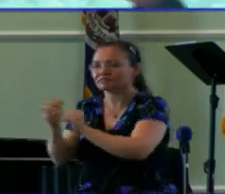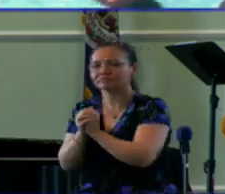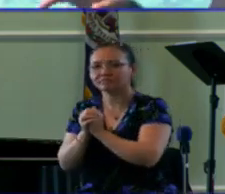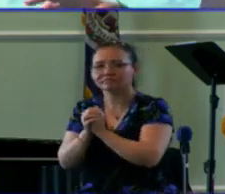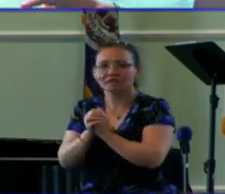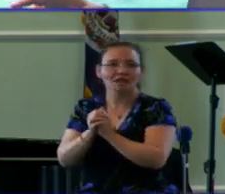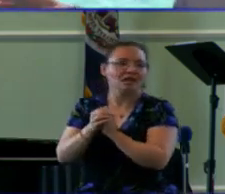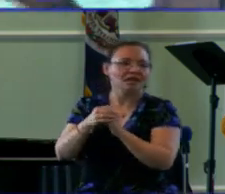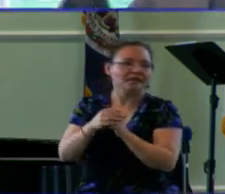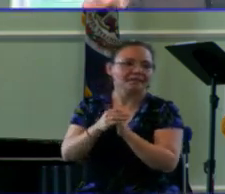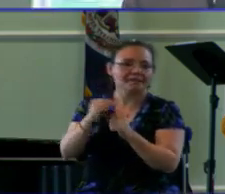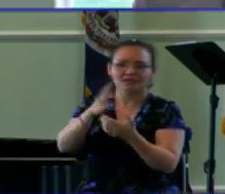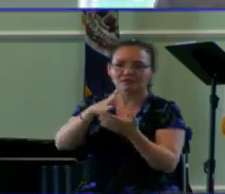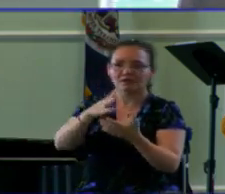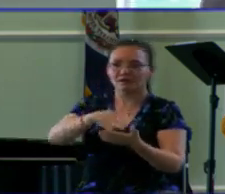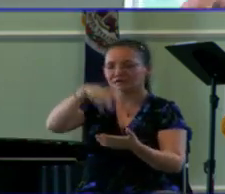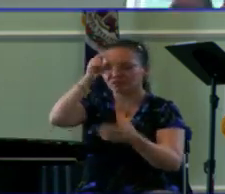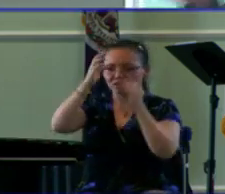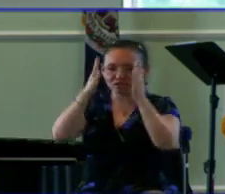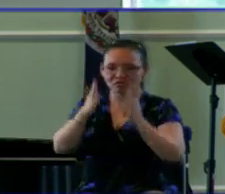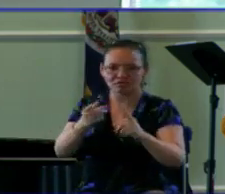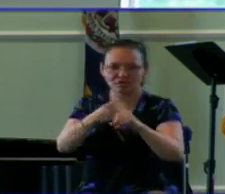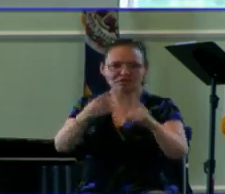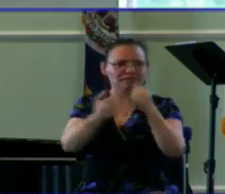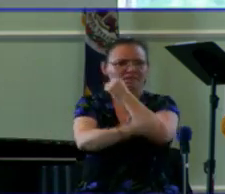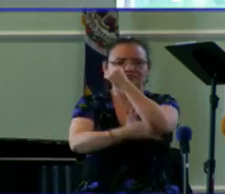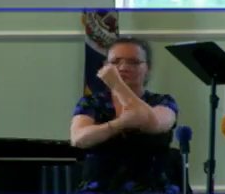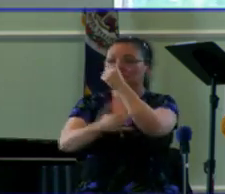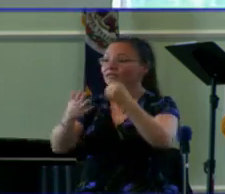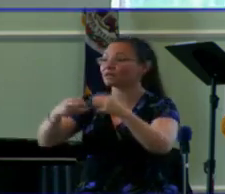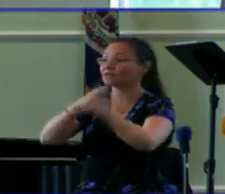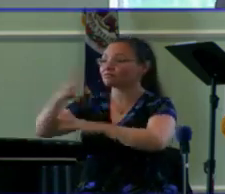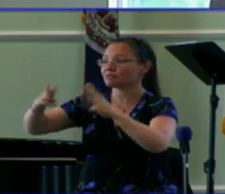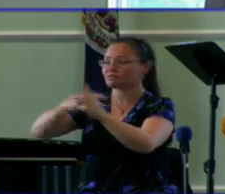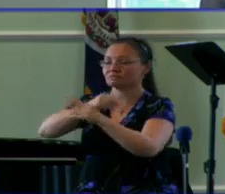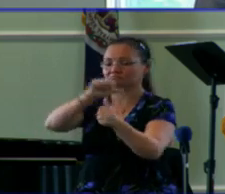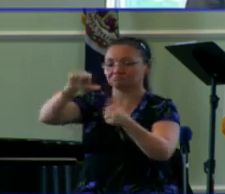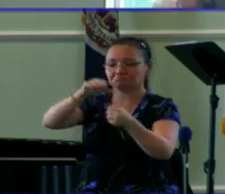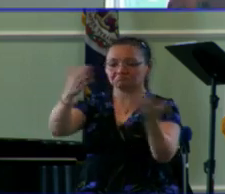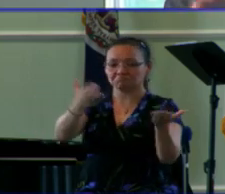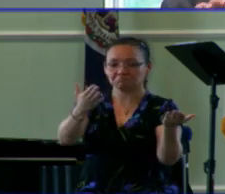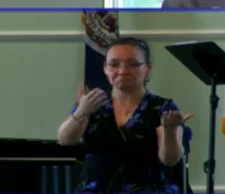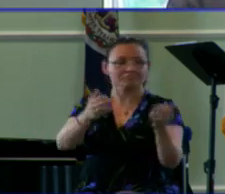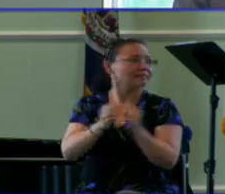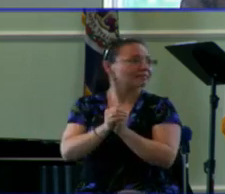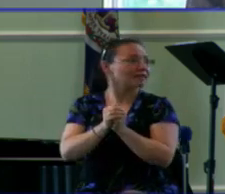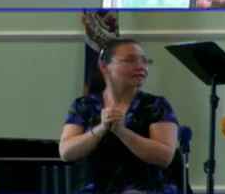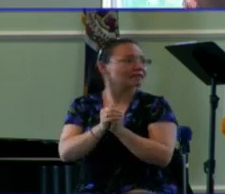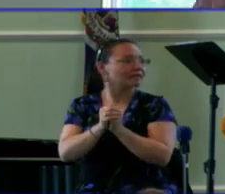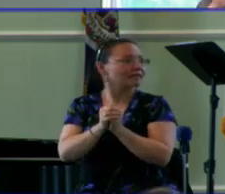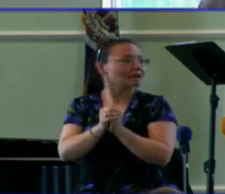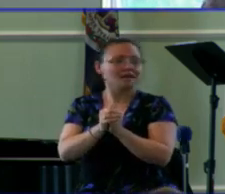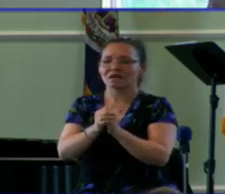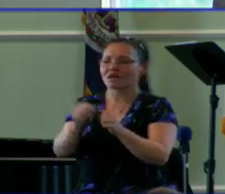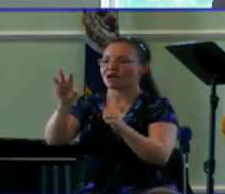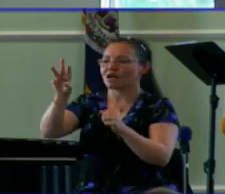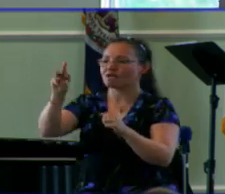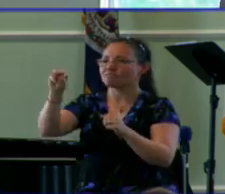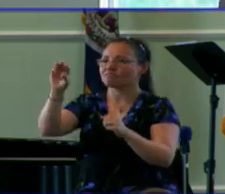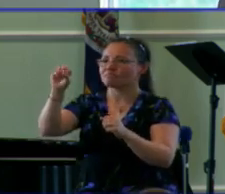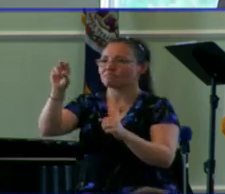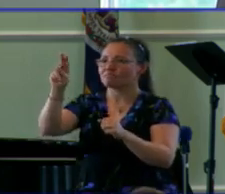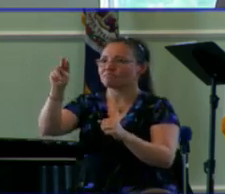there were students from all over the country, and yes, from all over the world. Mount Hermon Summer